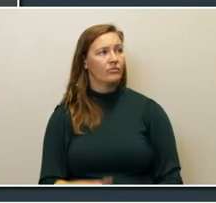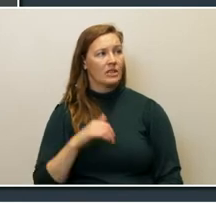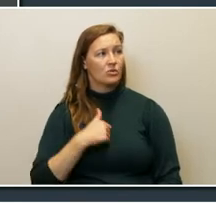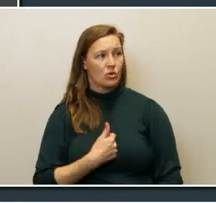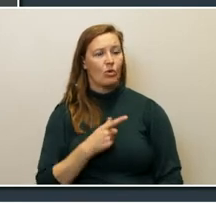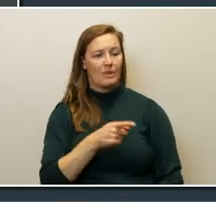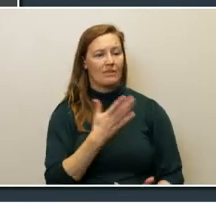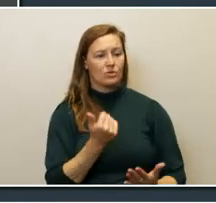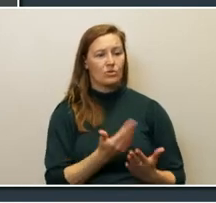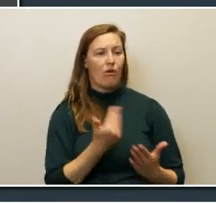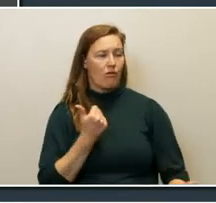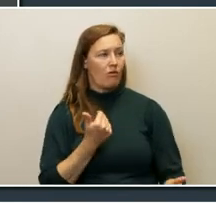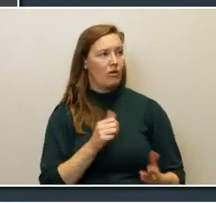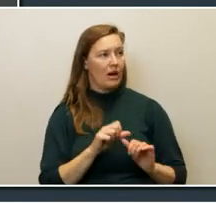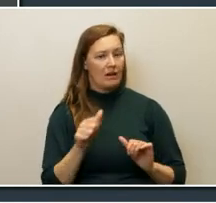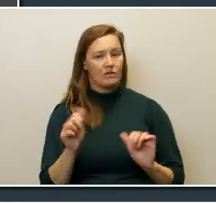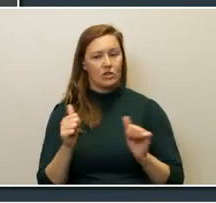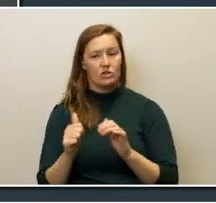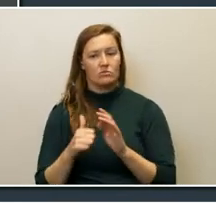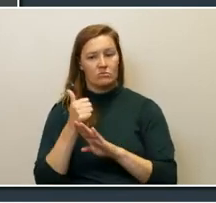requirement to remove it.